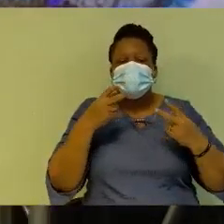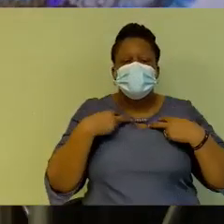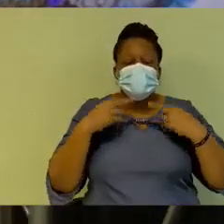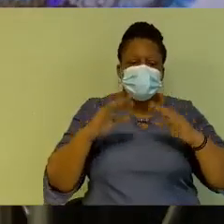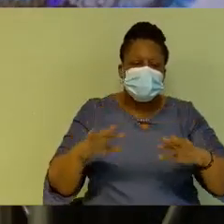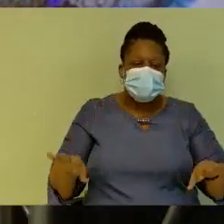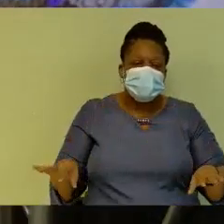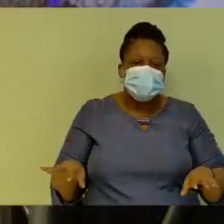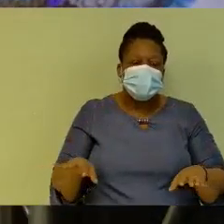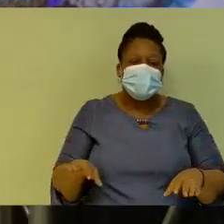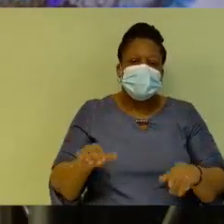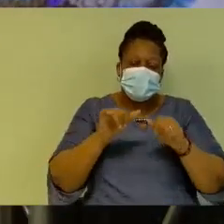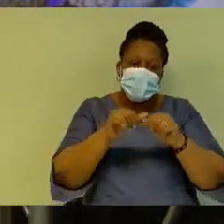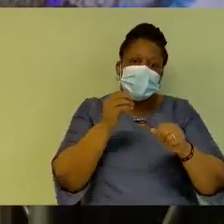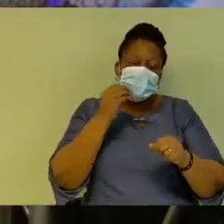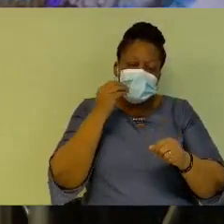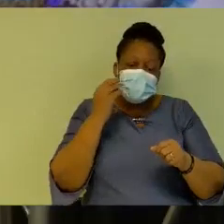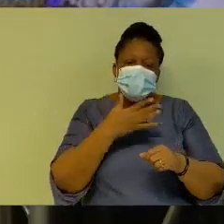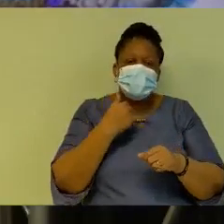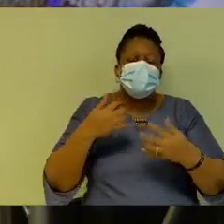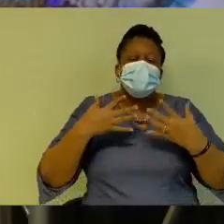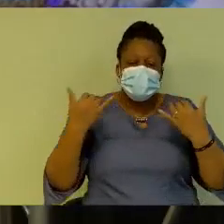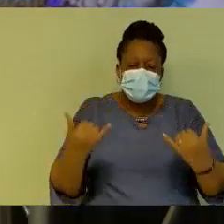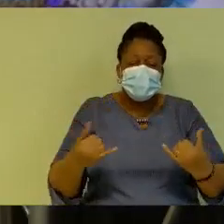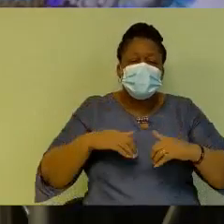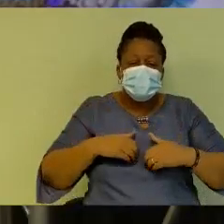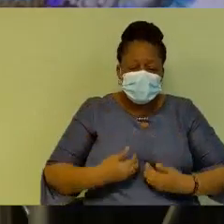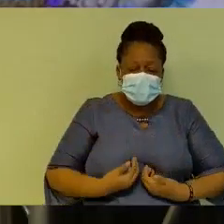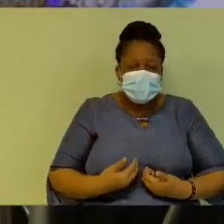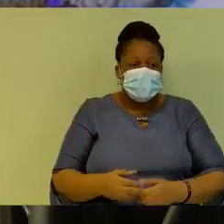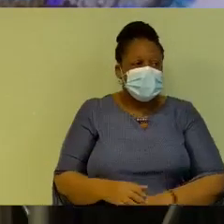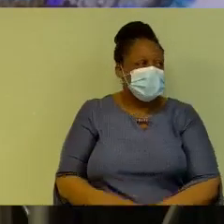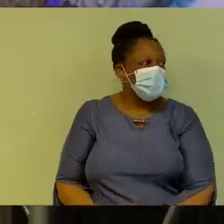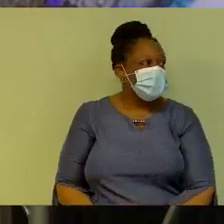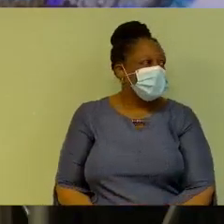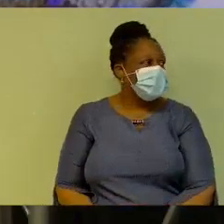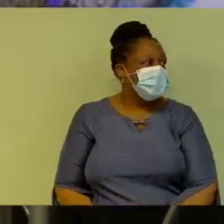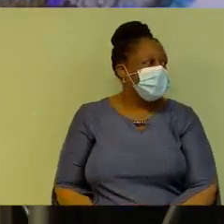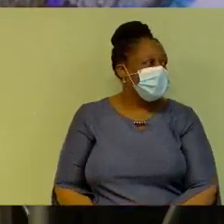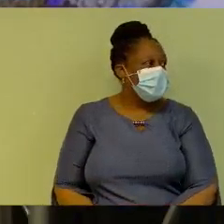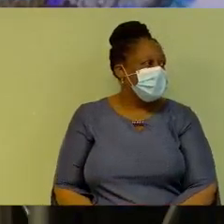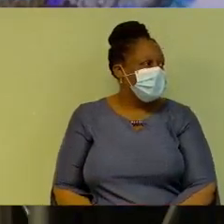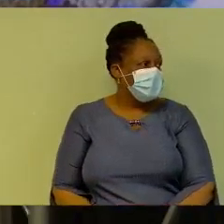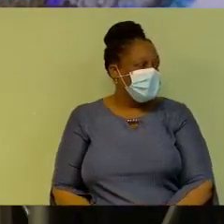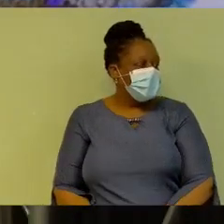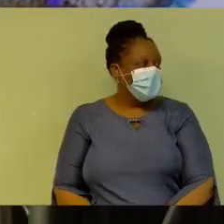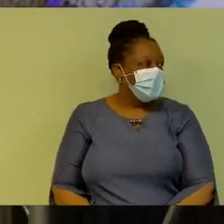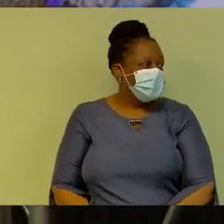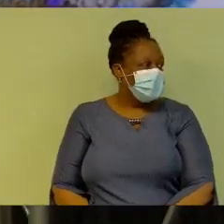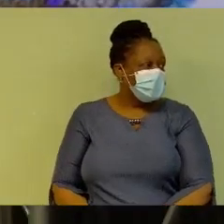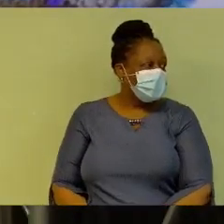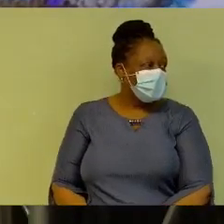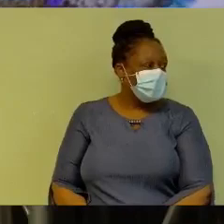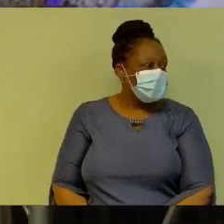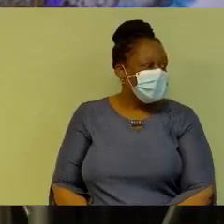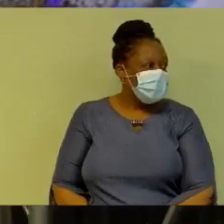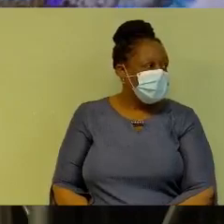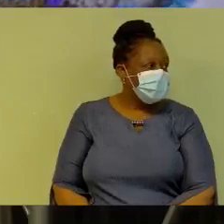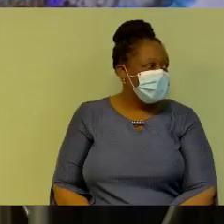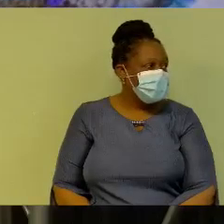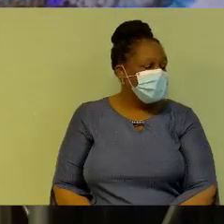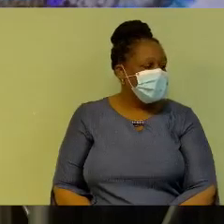Thank you, Mr. Williams. Unlike other ministries, the Ministry of Health, Community Development,